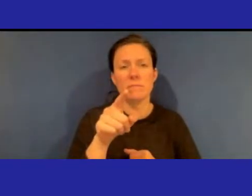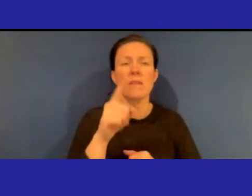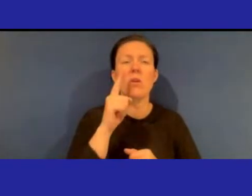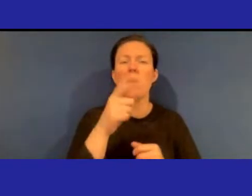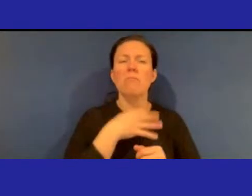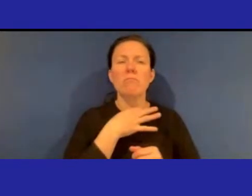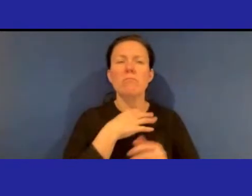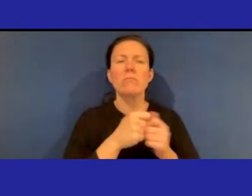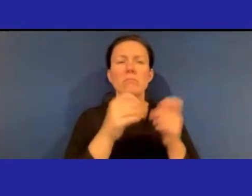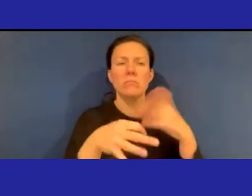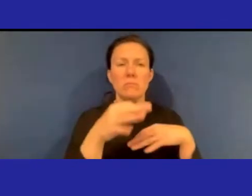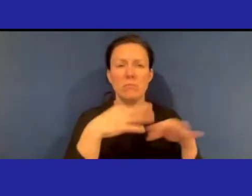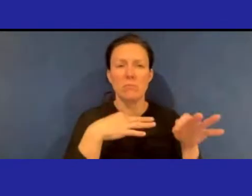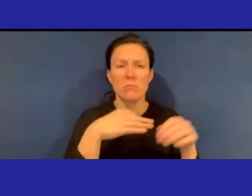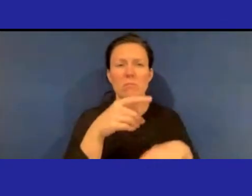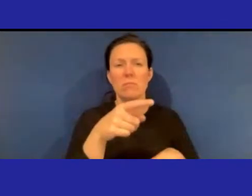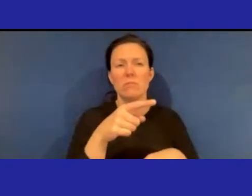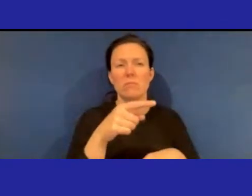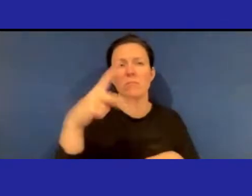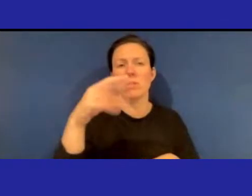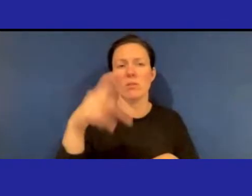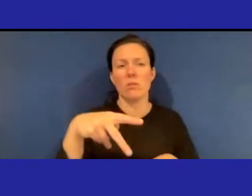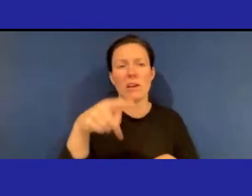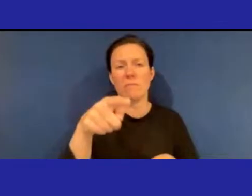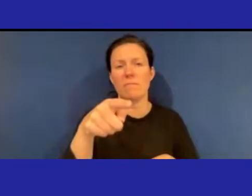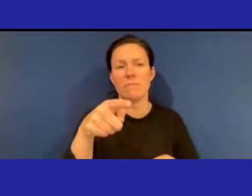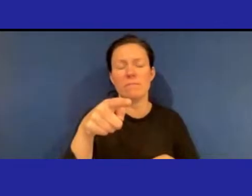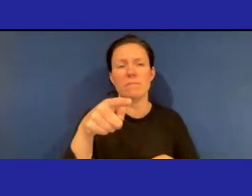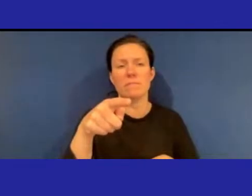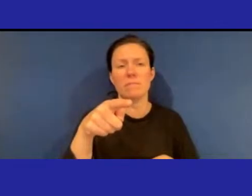the question of the PCP,